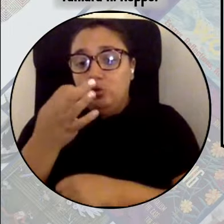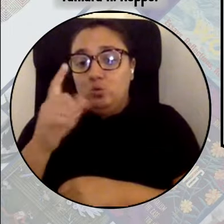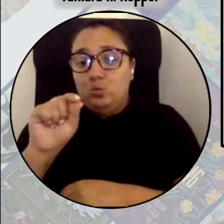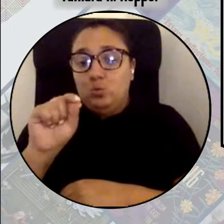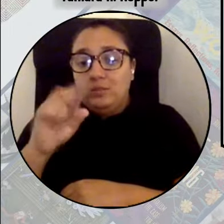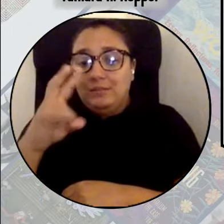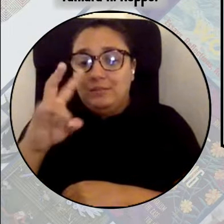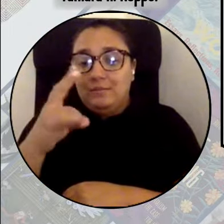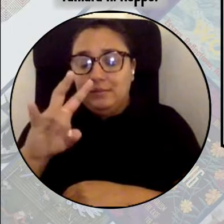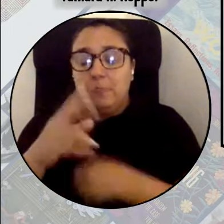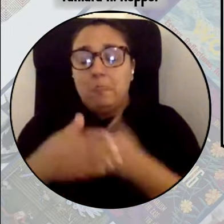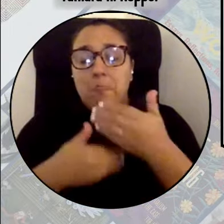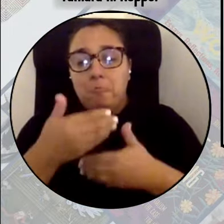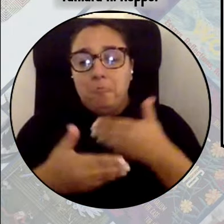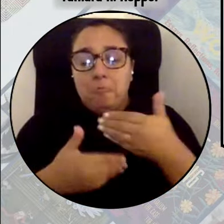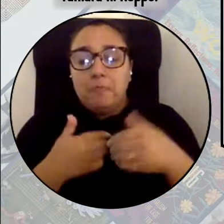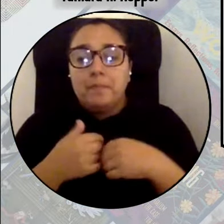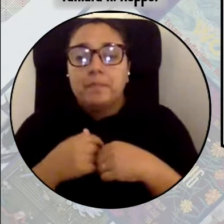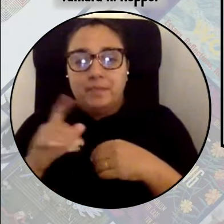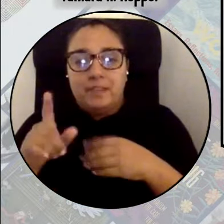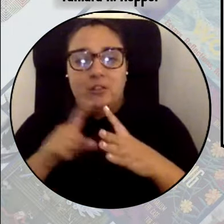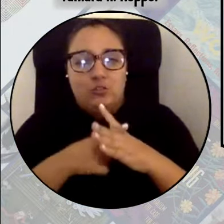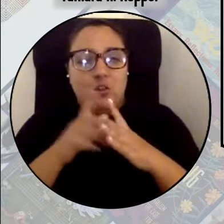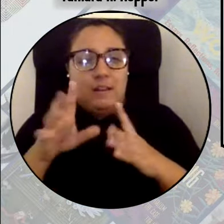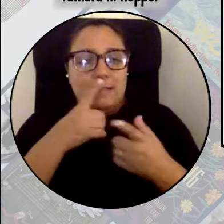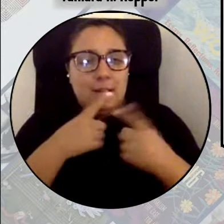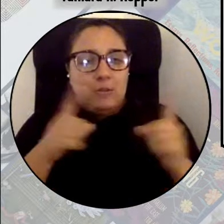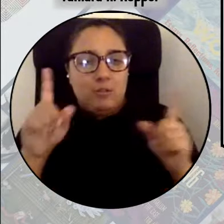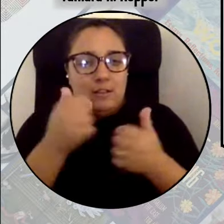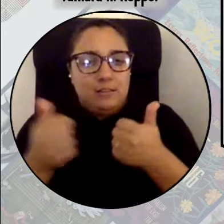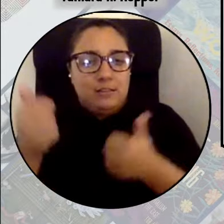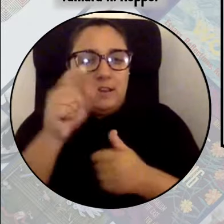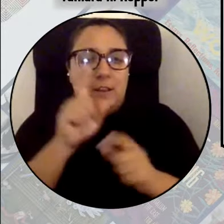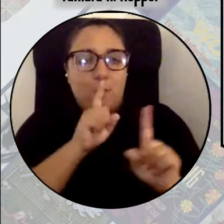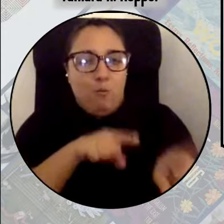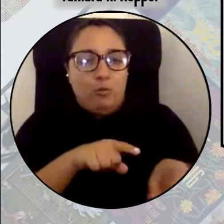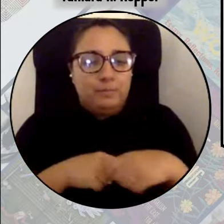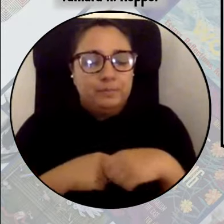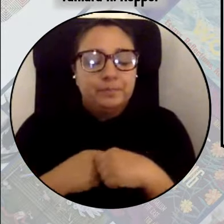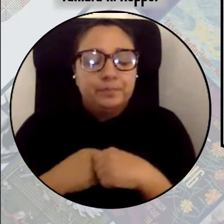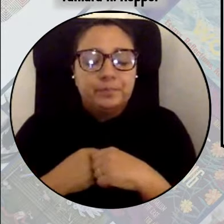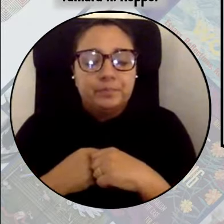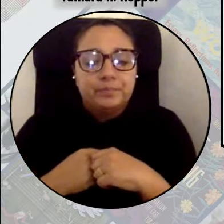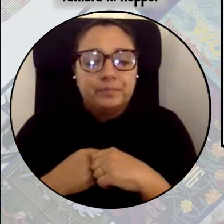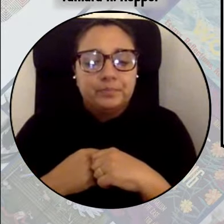you know, kind of his declaration here, right, in the executive order, okay? Now,